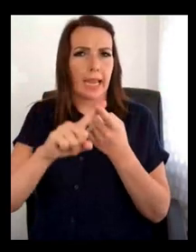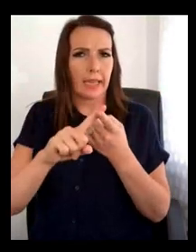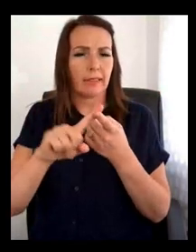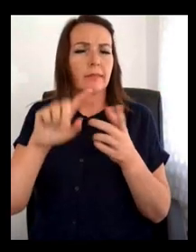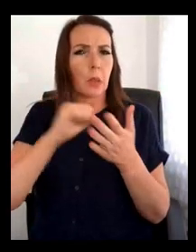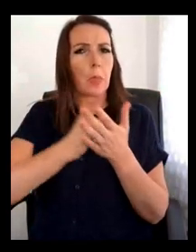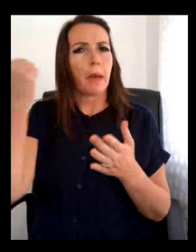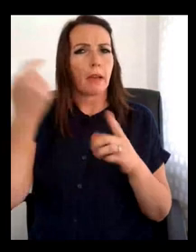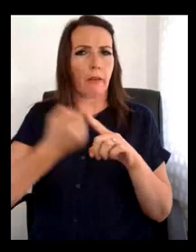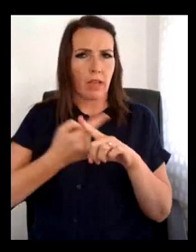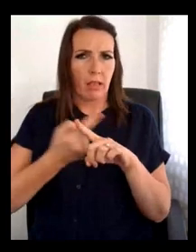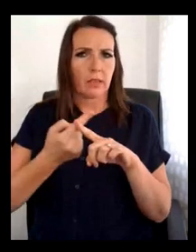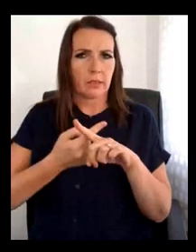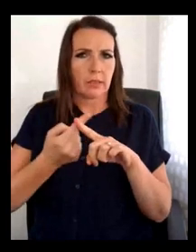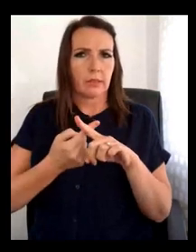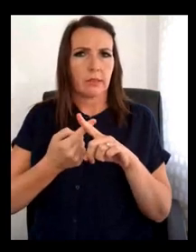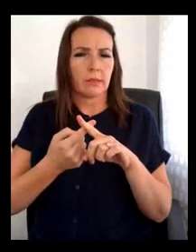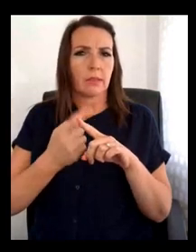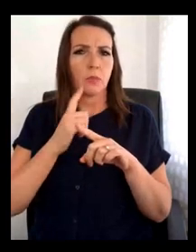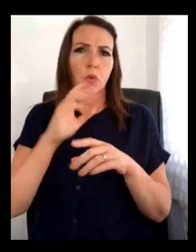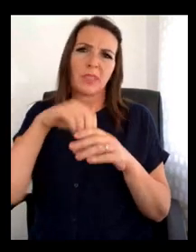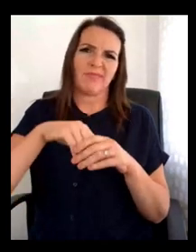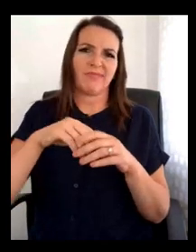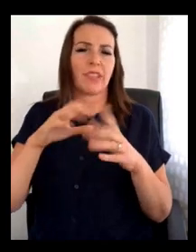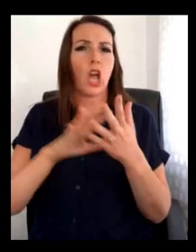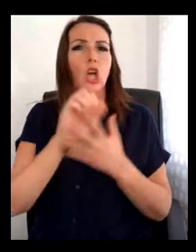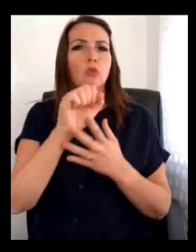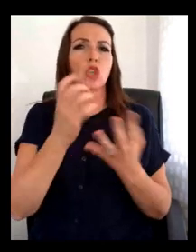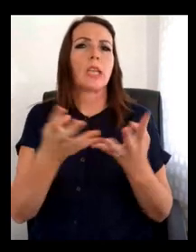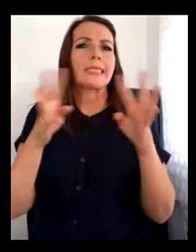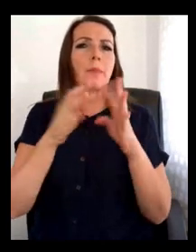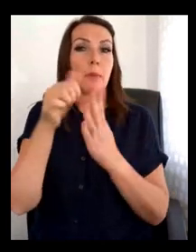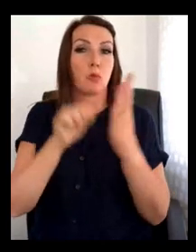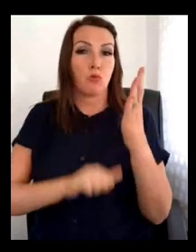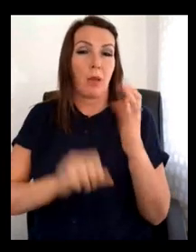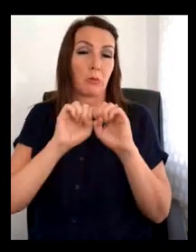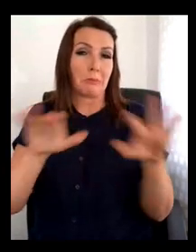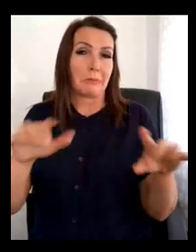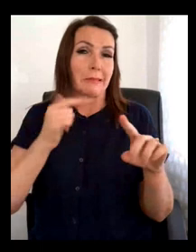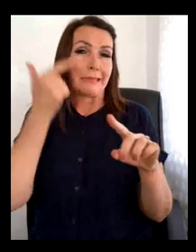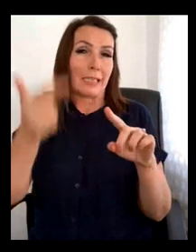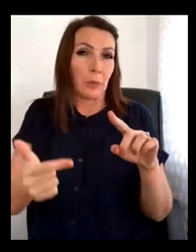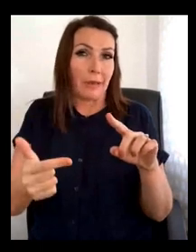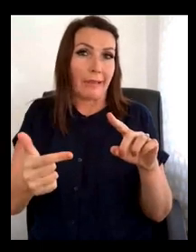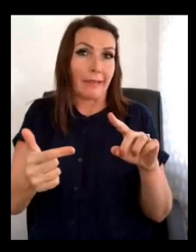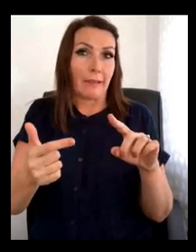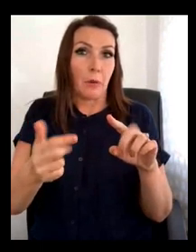is going to be part of the Culture Summit programmes that we're releasing next week. So I hope I've not just given anything